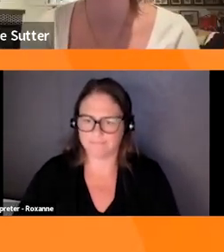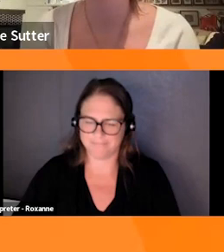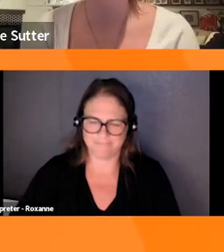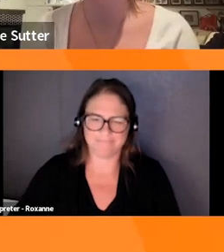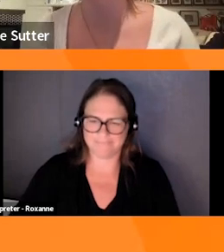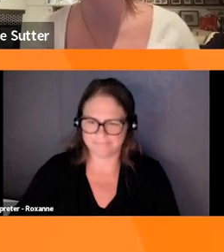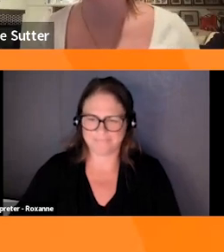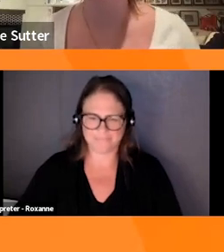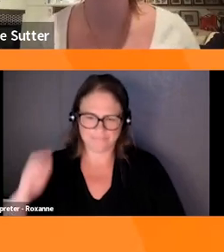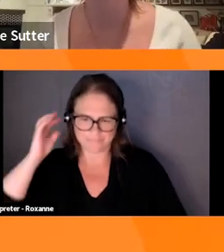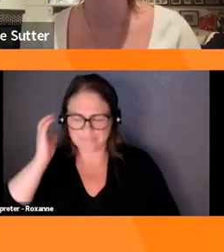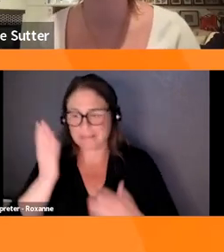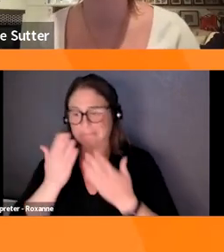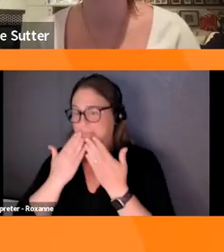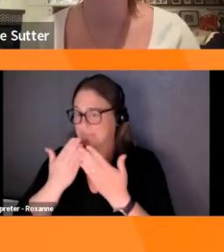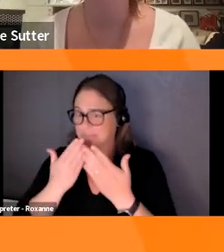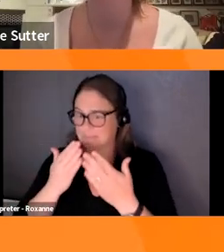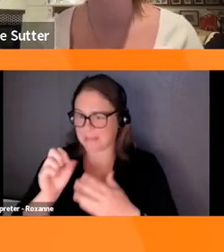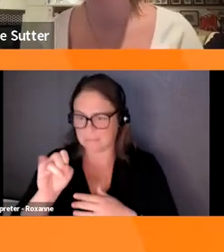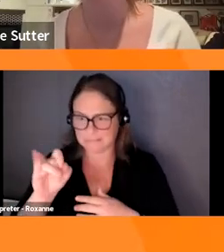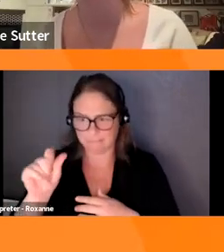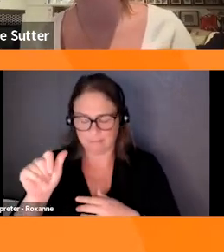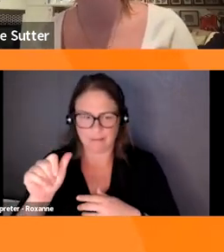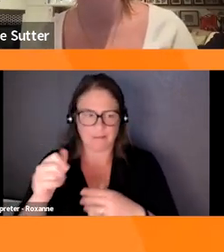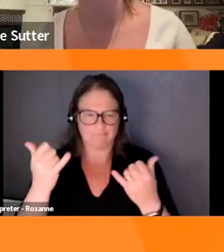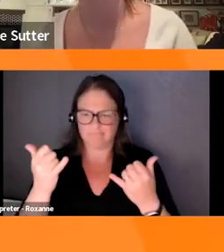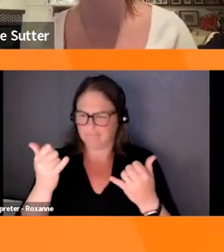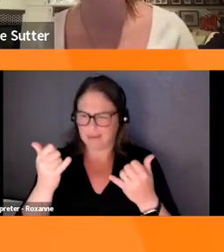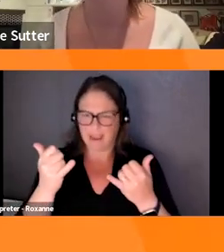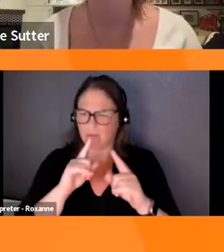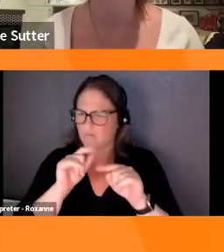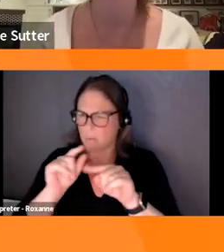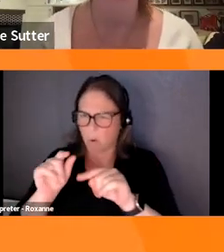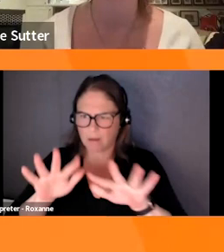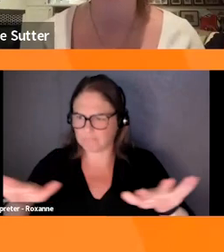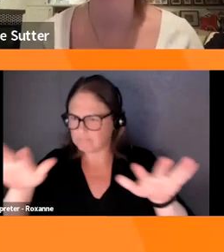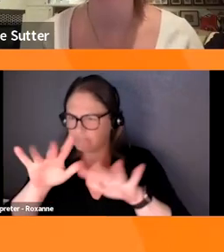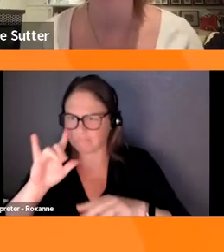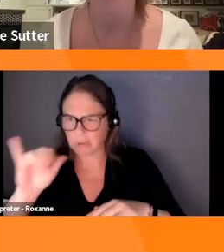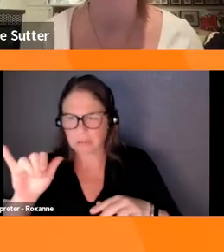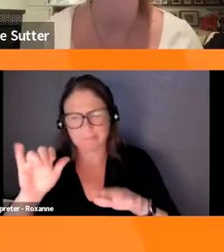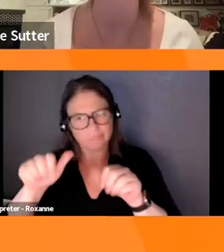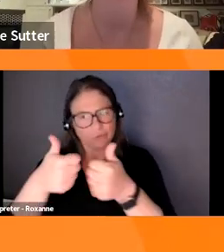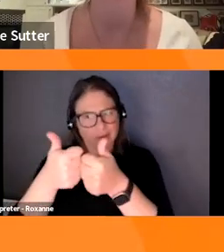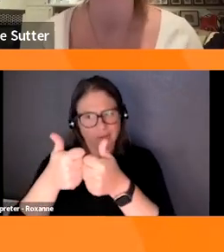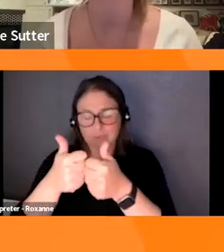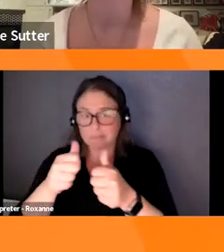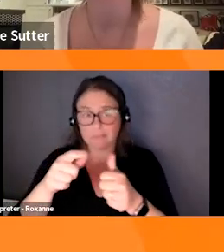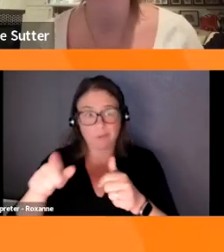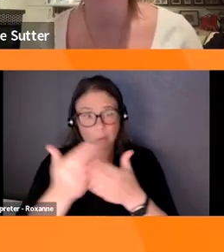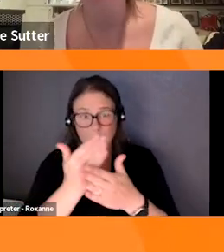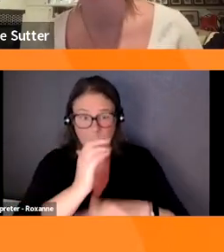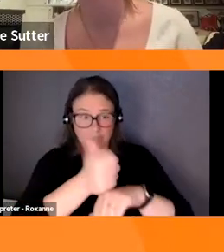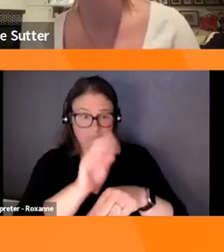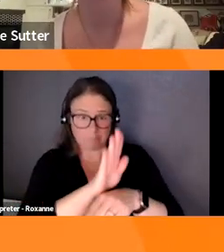reporting landscape in this space is quite challenging, especially for businesses just getting started. Overall,